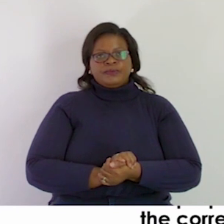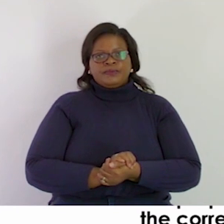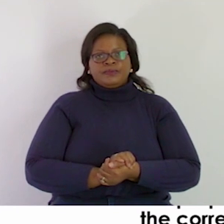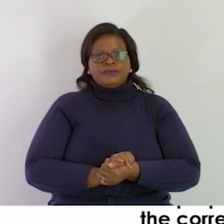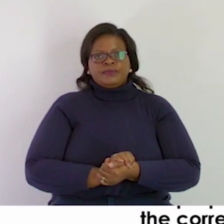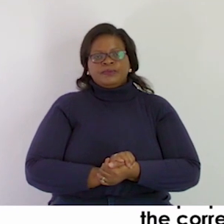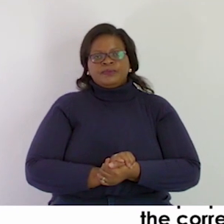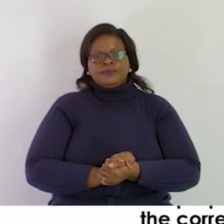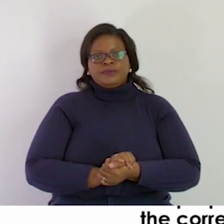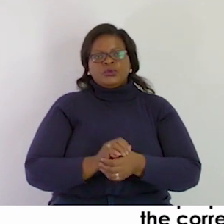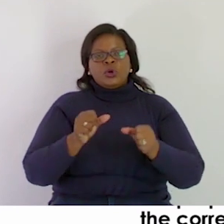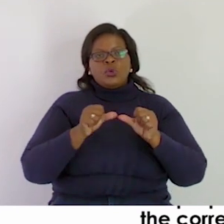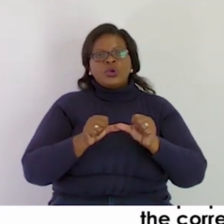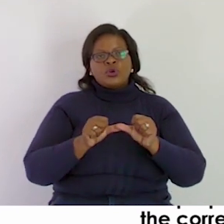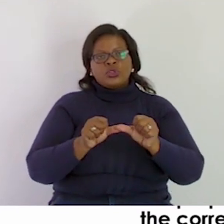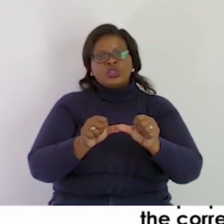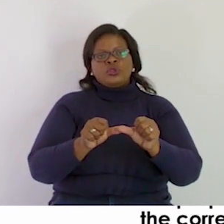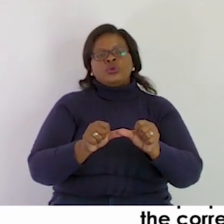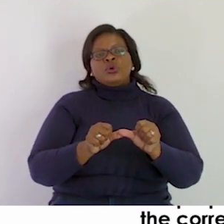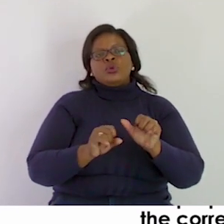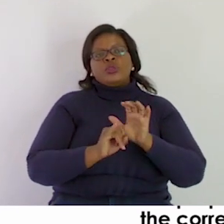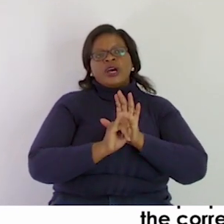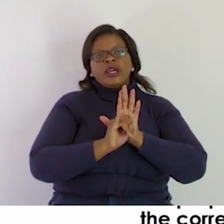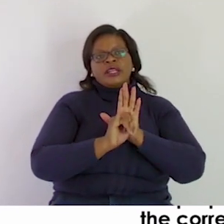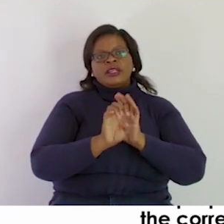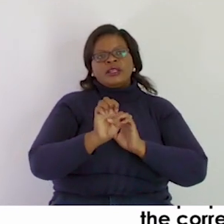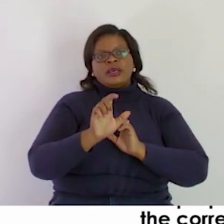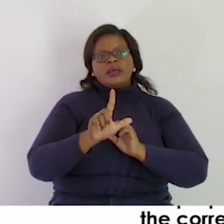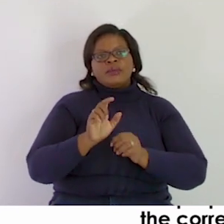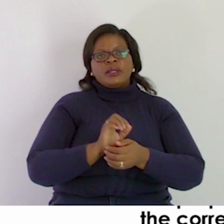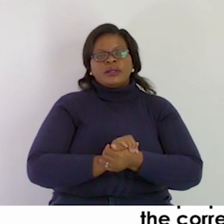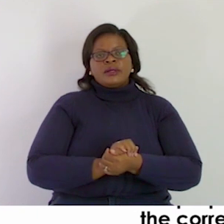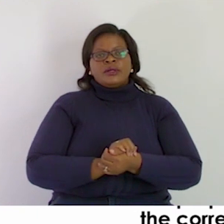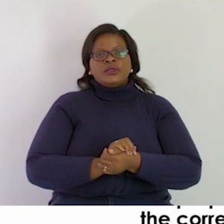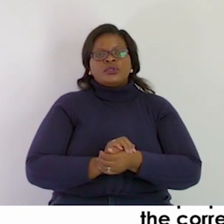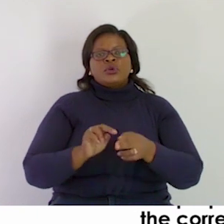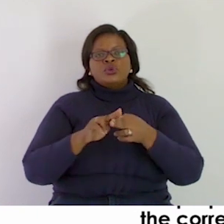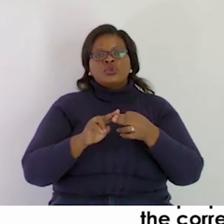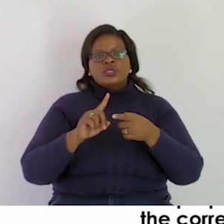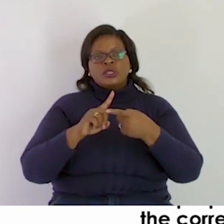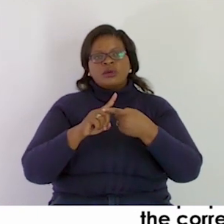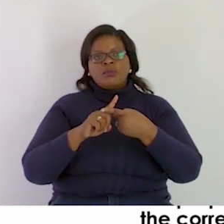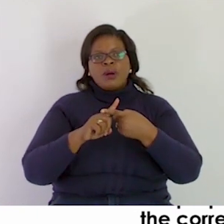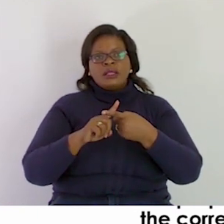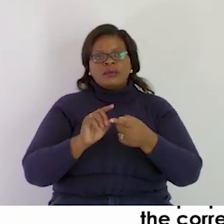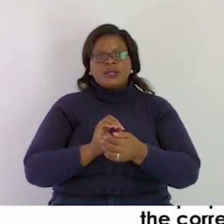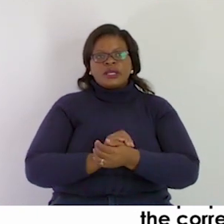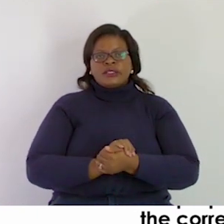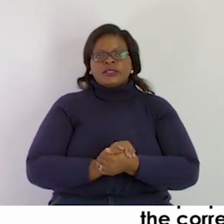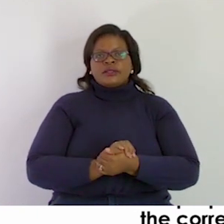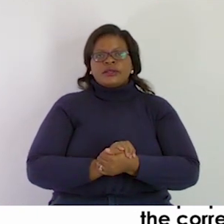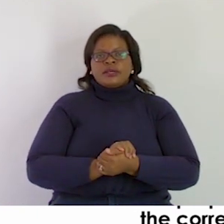We continue with the identity elements, but this time is for multiplication. When any number